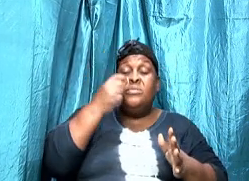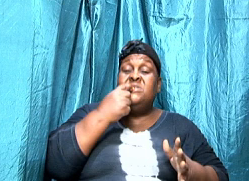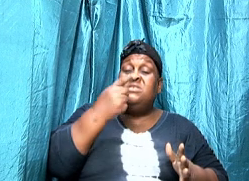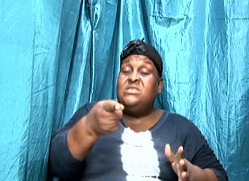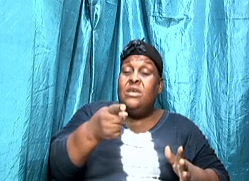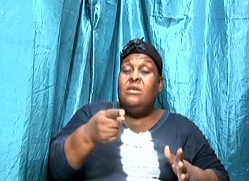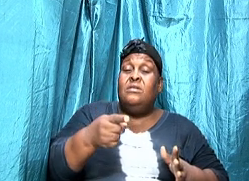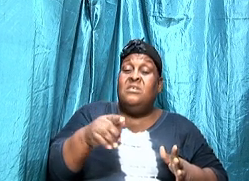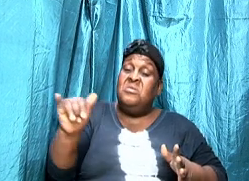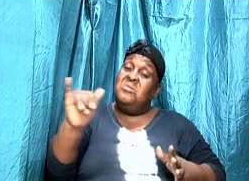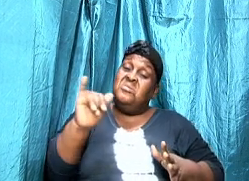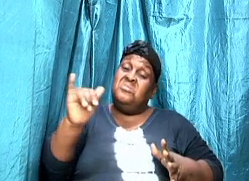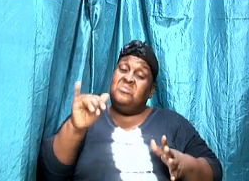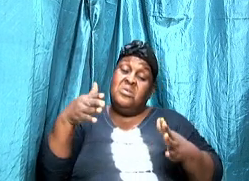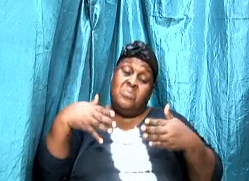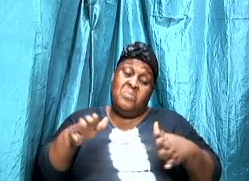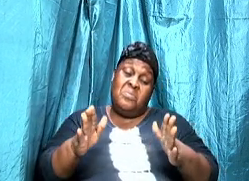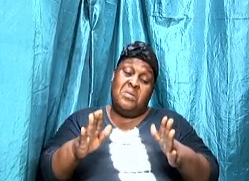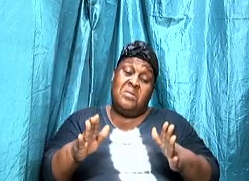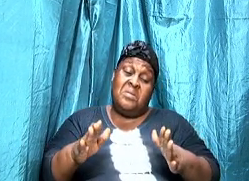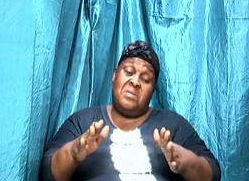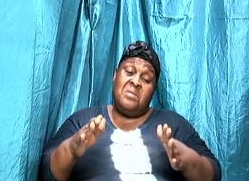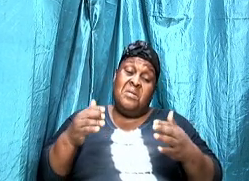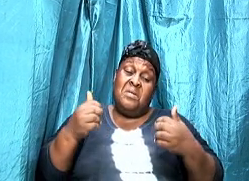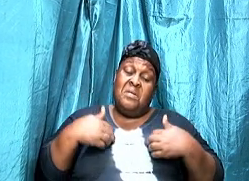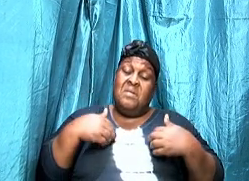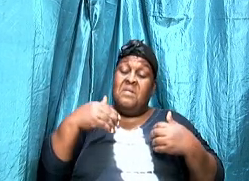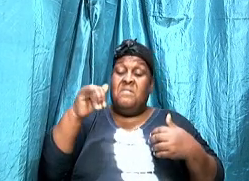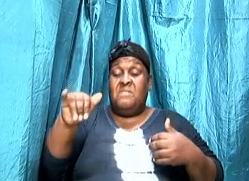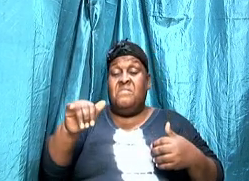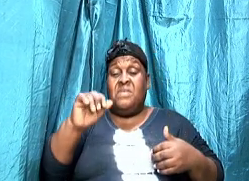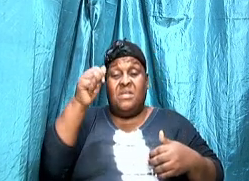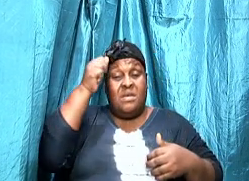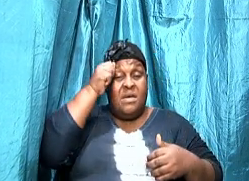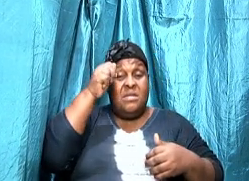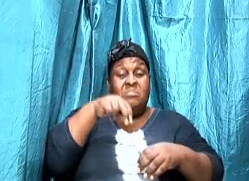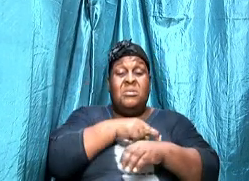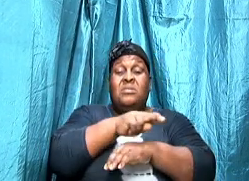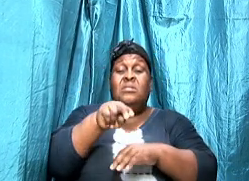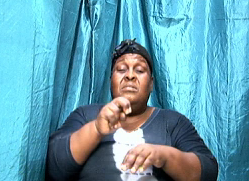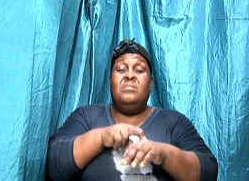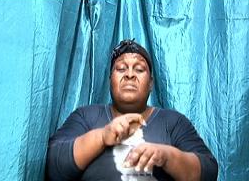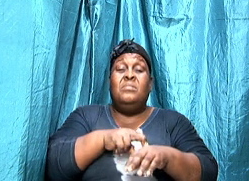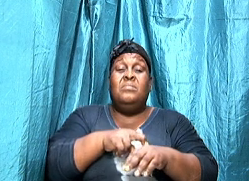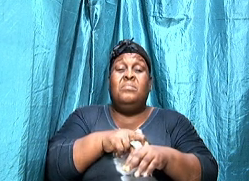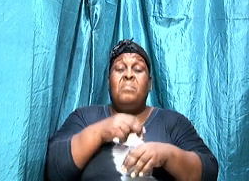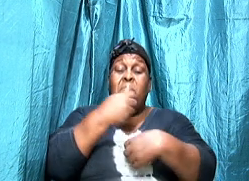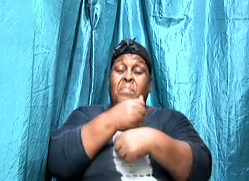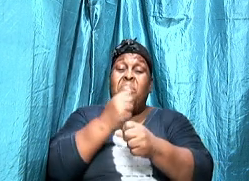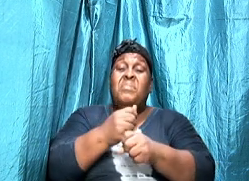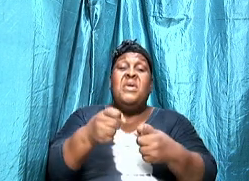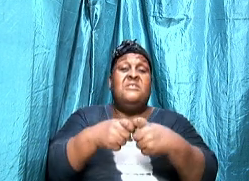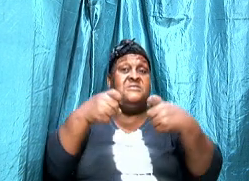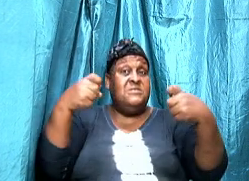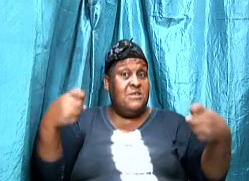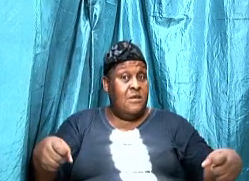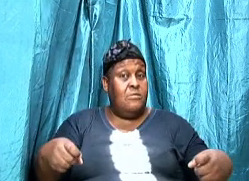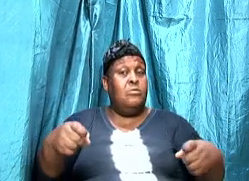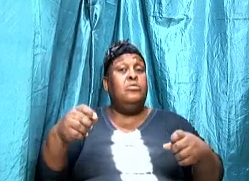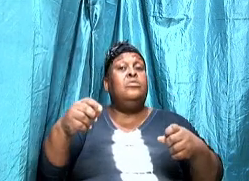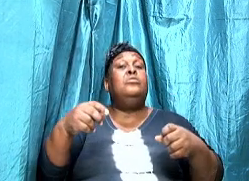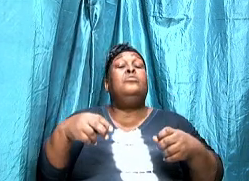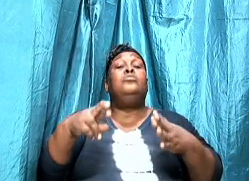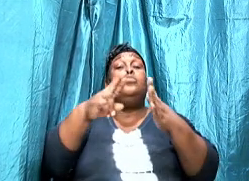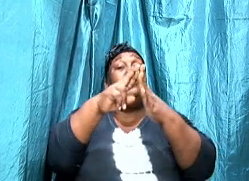in the same way as we had that Adamic nature, and that Adamic nature allows sin to reign unto